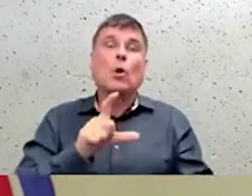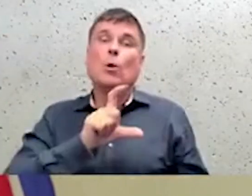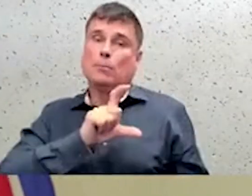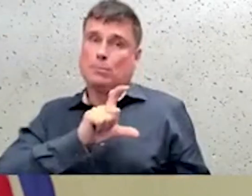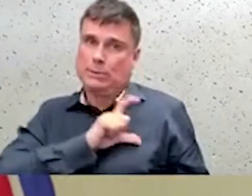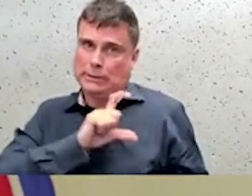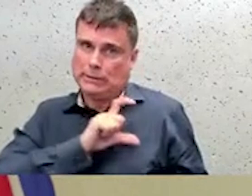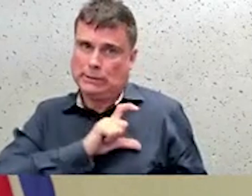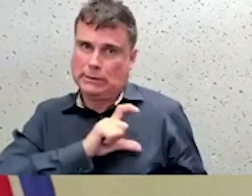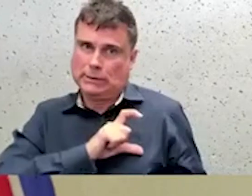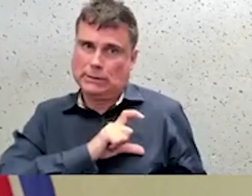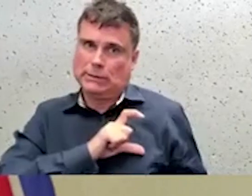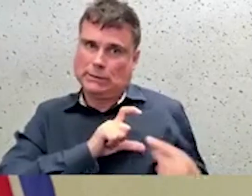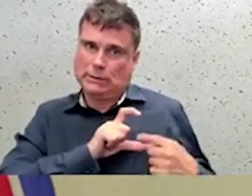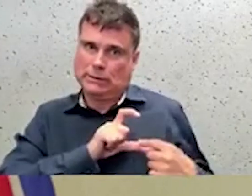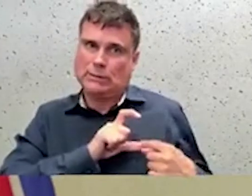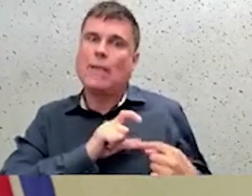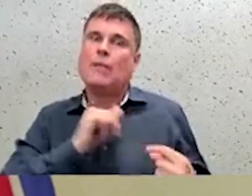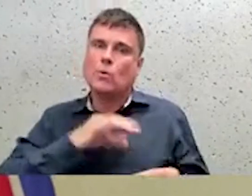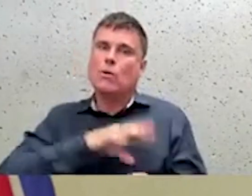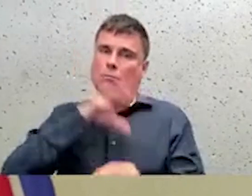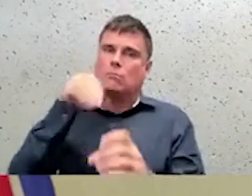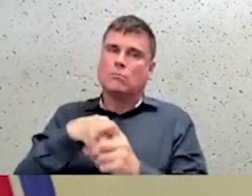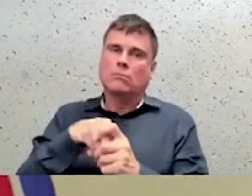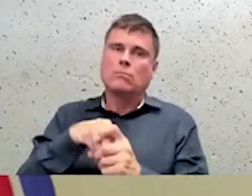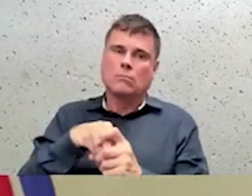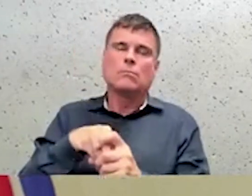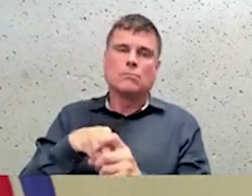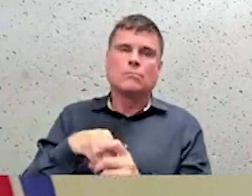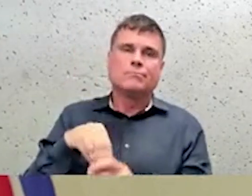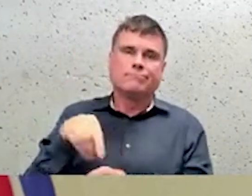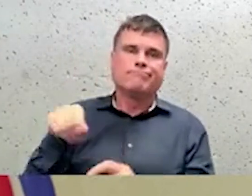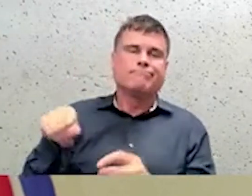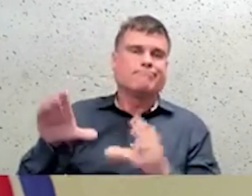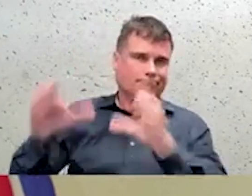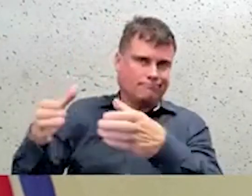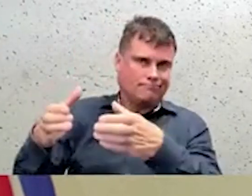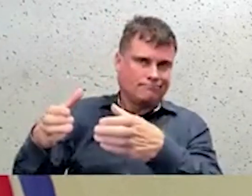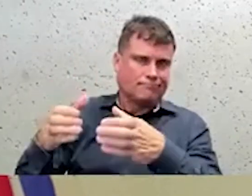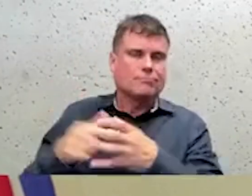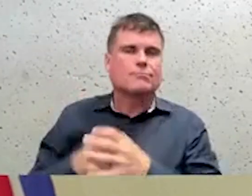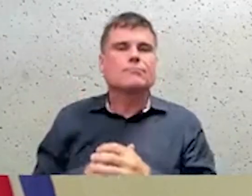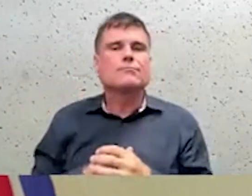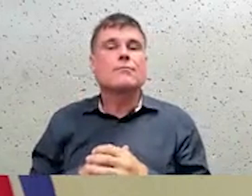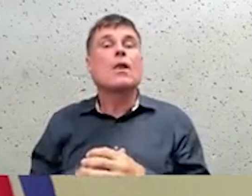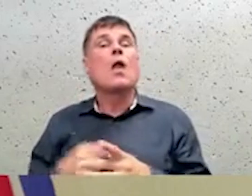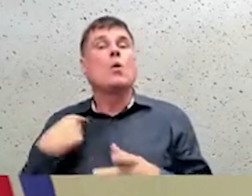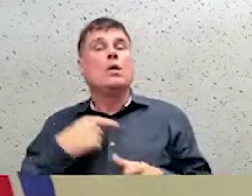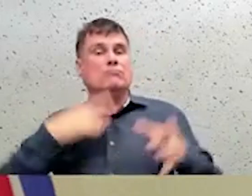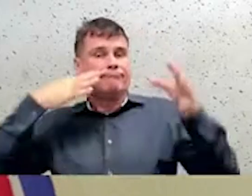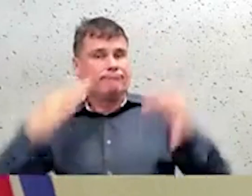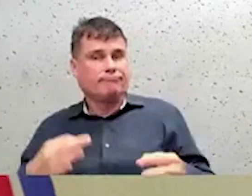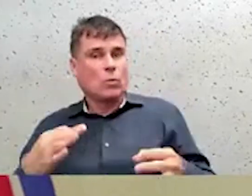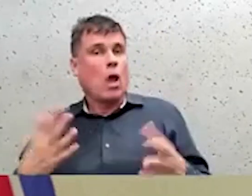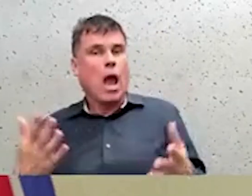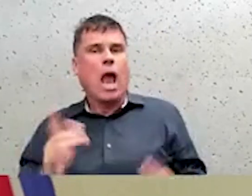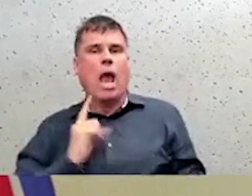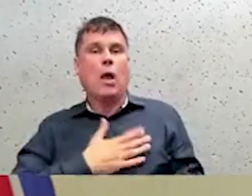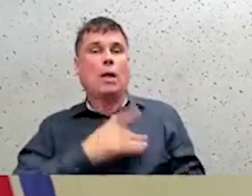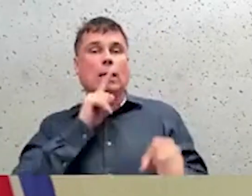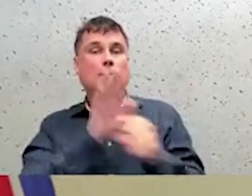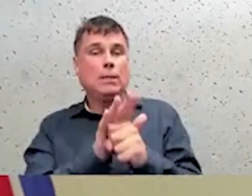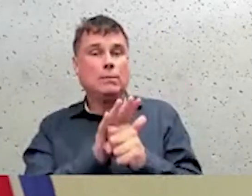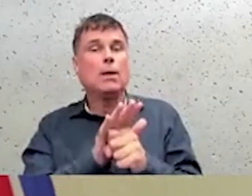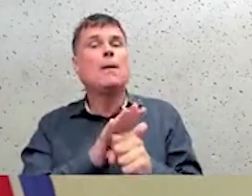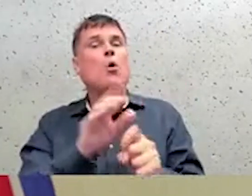here. These ultimately are decisions government-wide. We've made a commitment to ensure that naloxone can save lives. We know